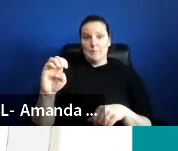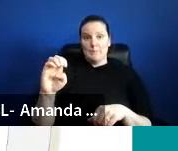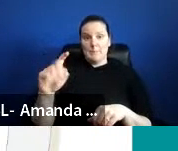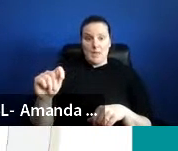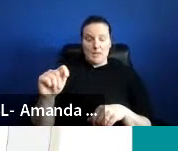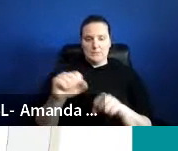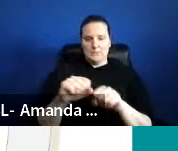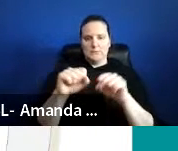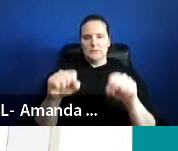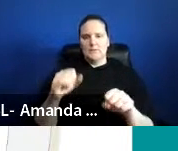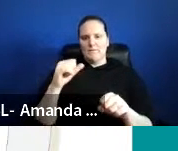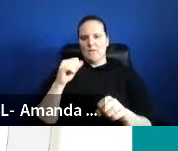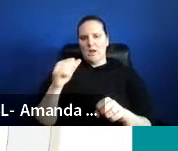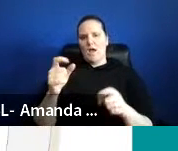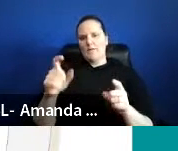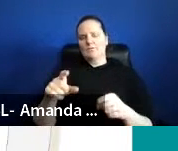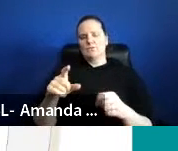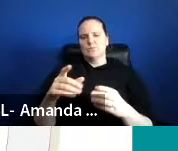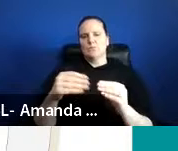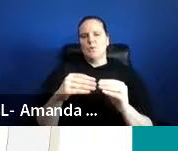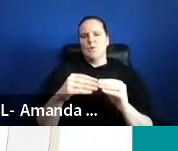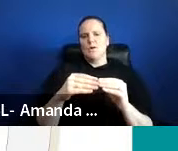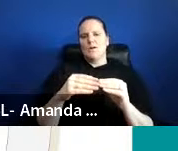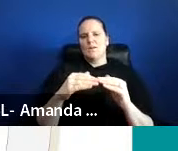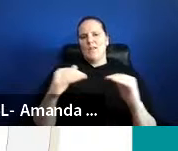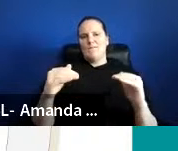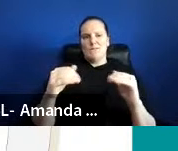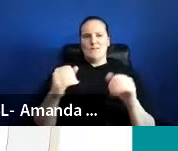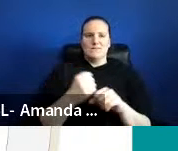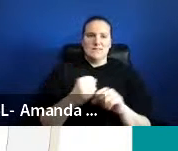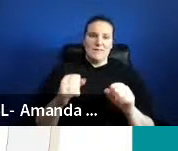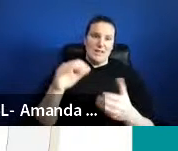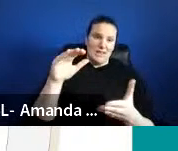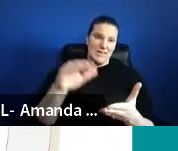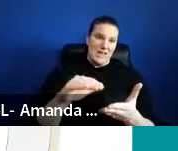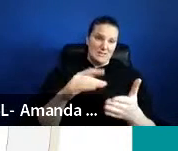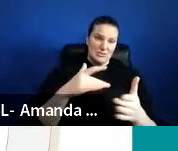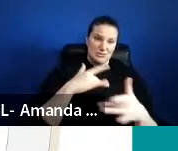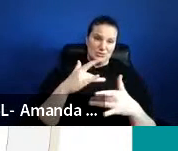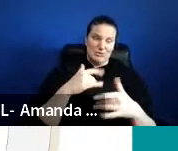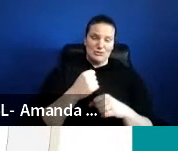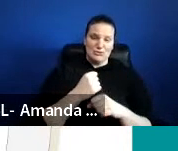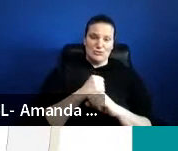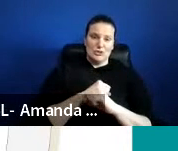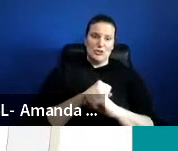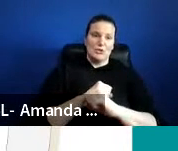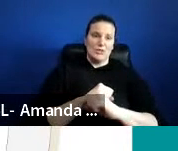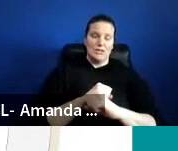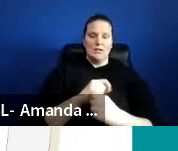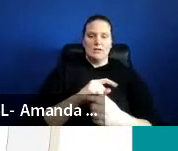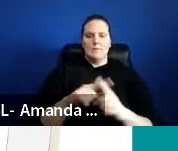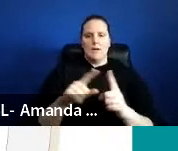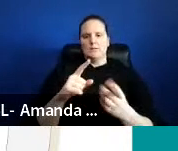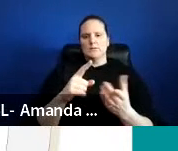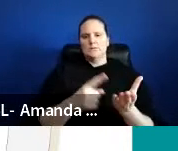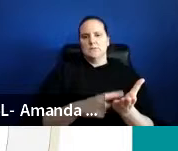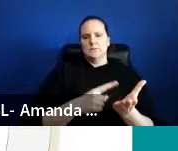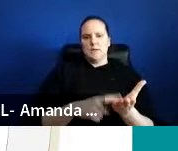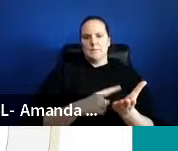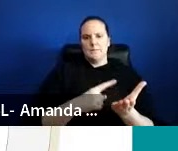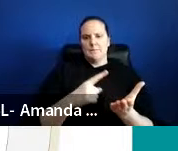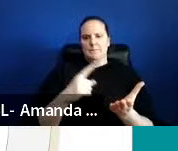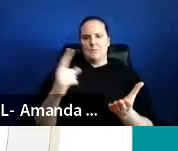you don't have to, it's an additional level of safety and less concern about security. However, there are some times where